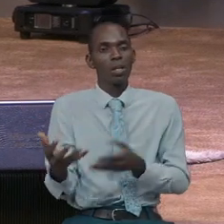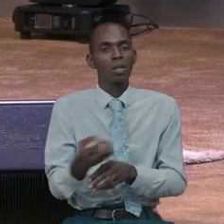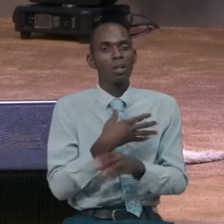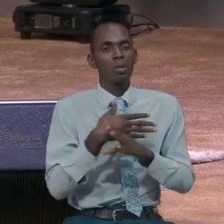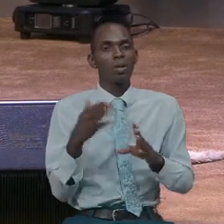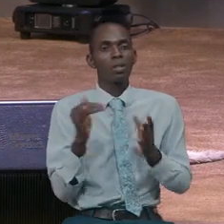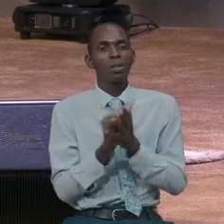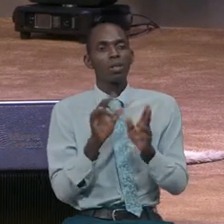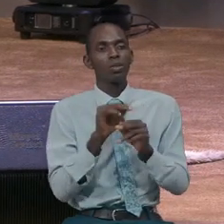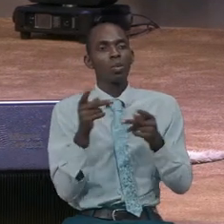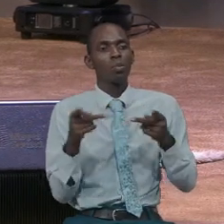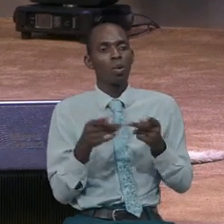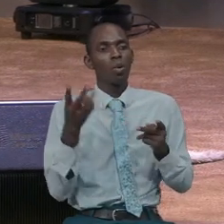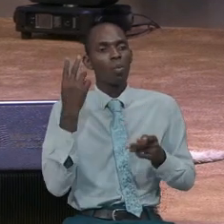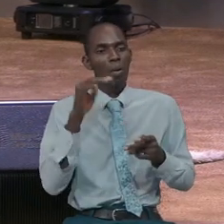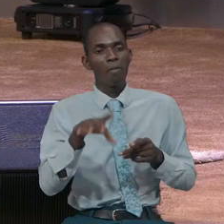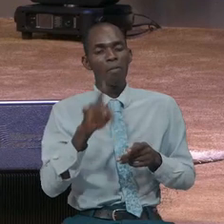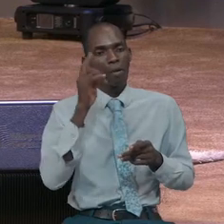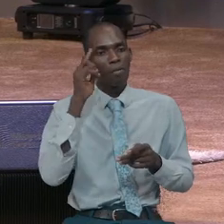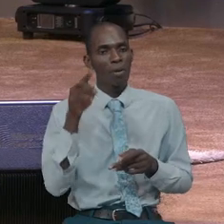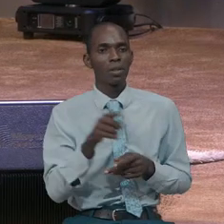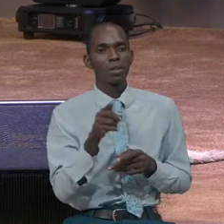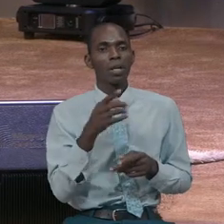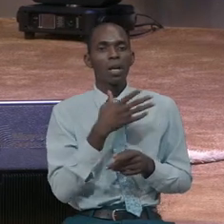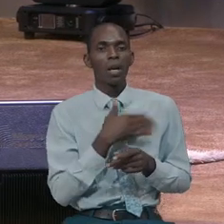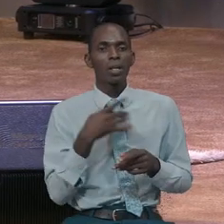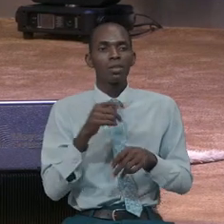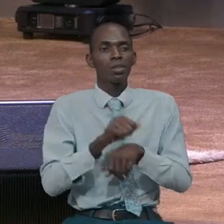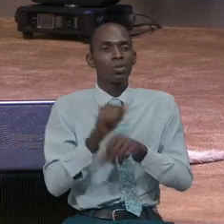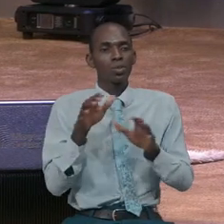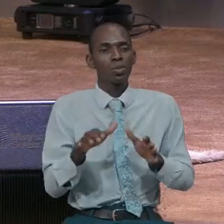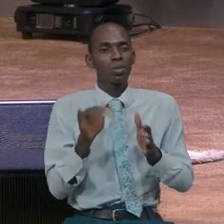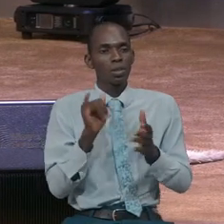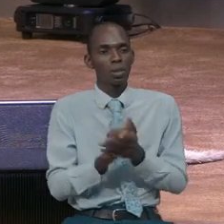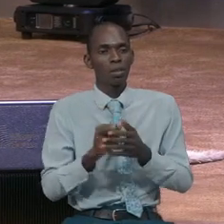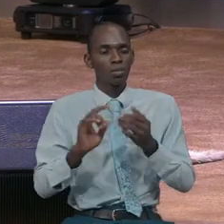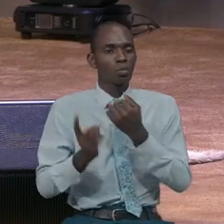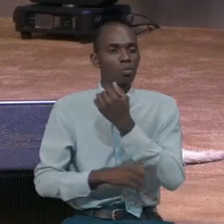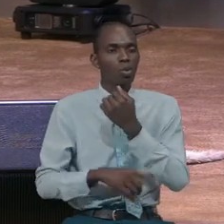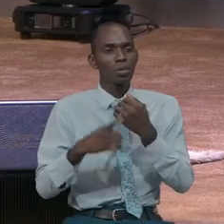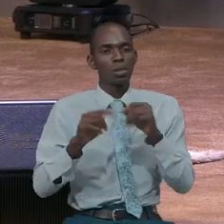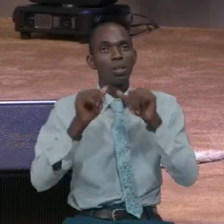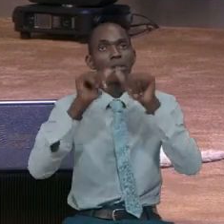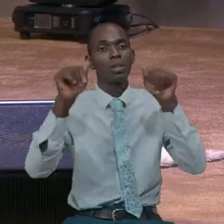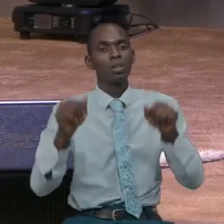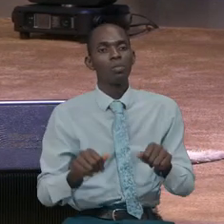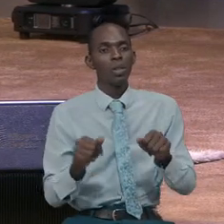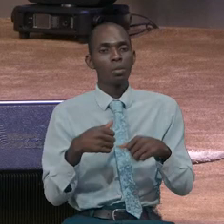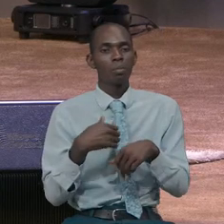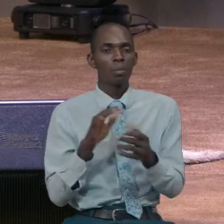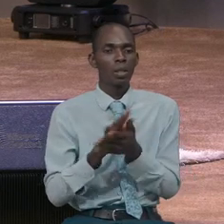that no place was found for them. And the stone that smote the